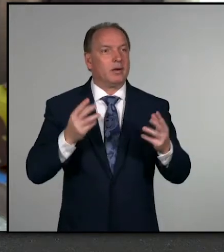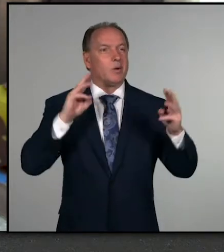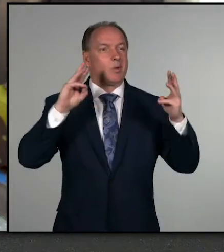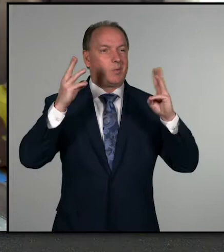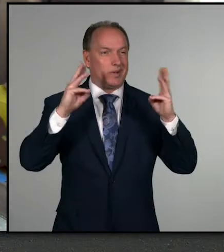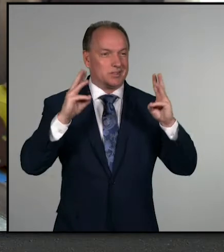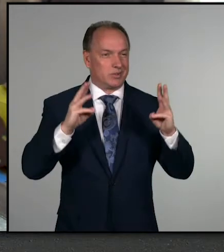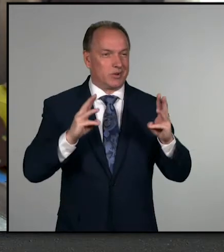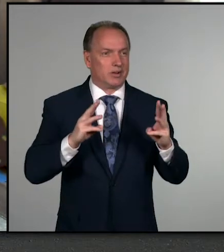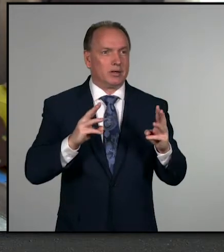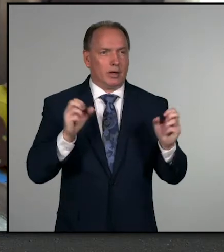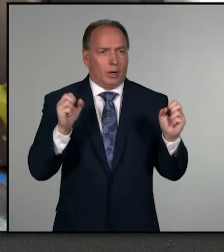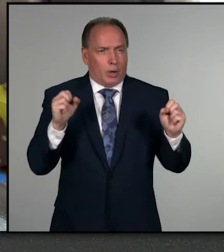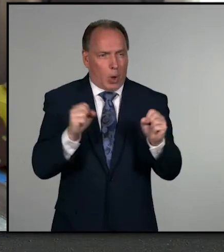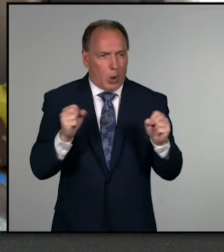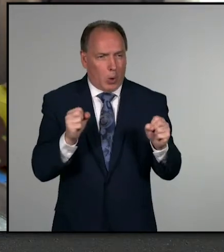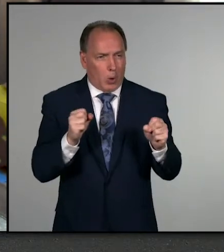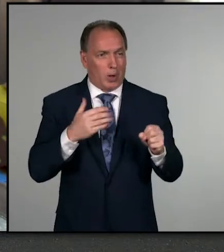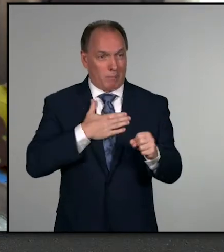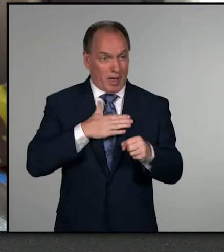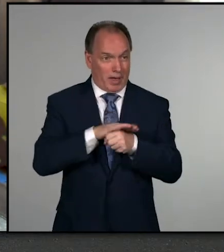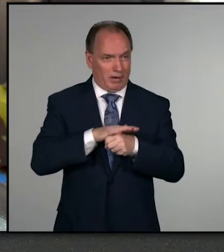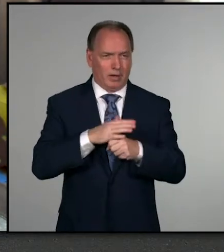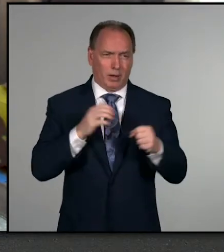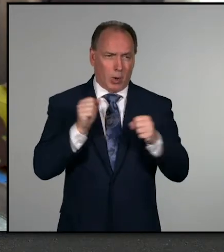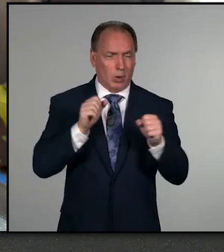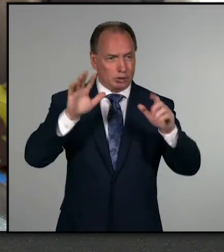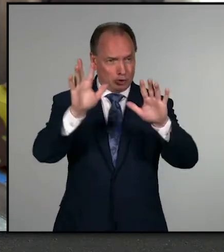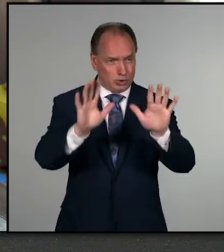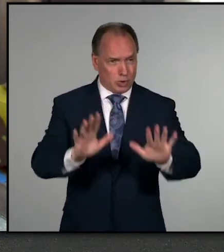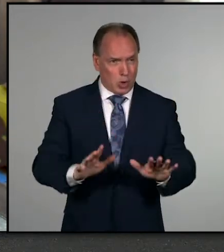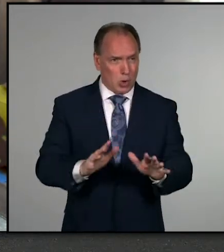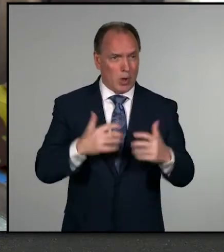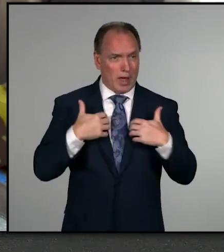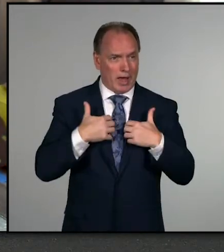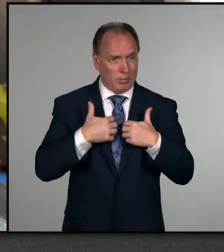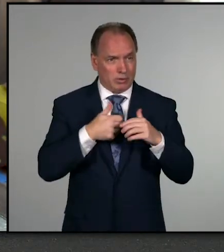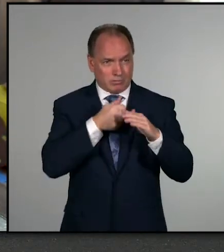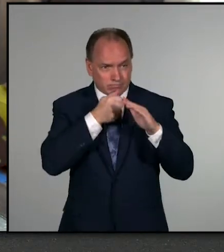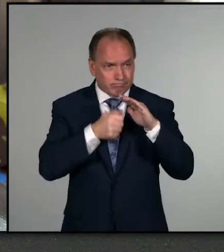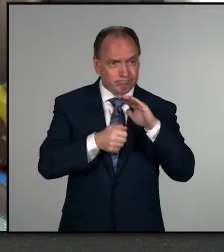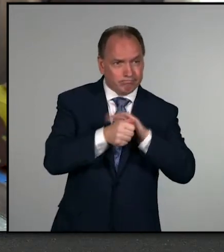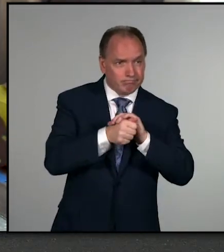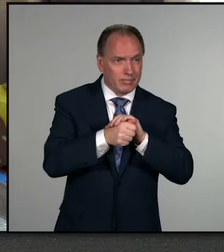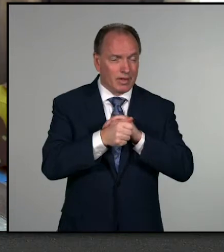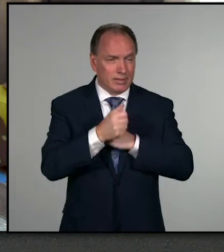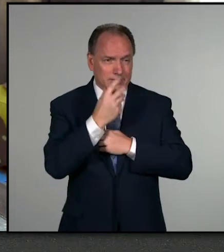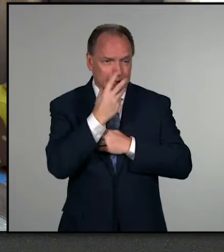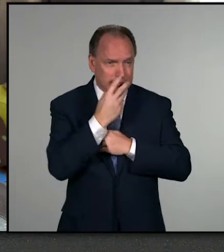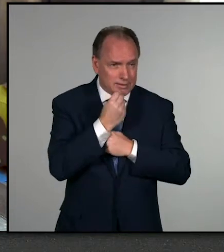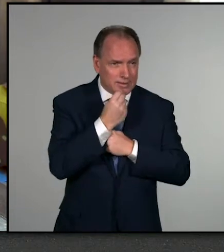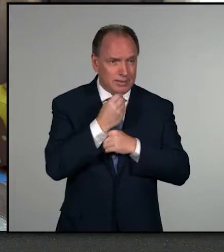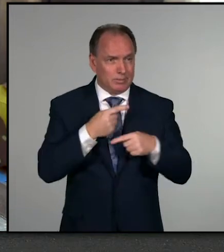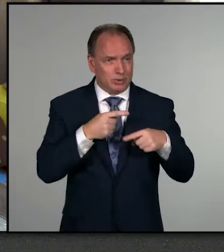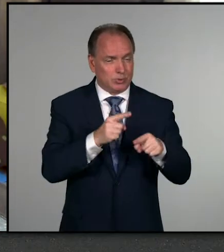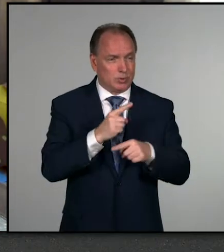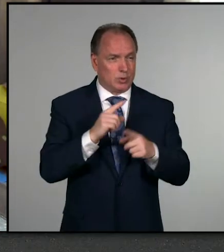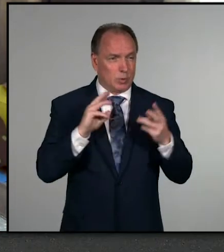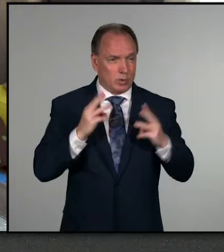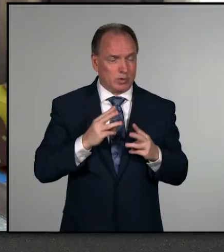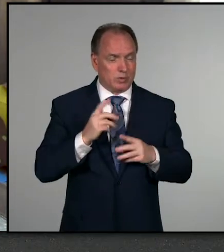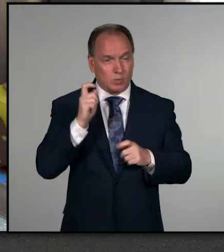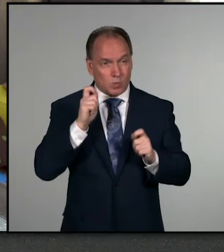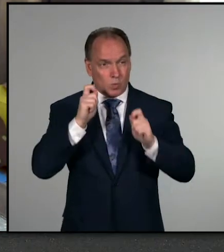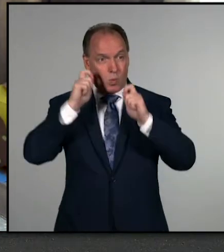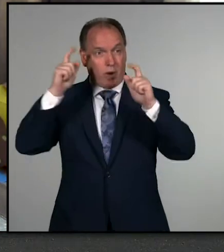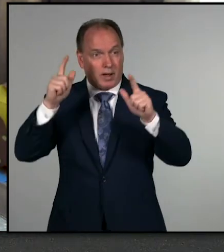is cold. We have snow. A lot of the animals go hibernate. They sleep through the winter and